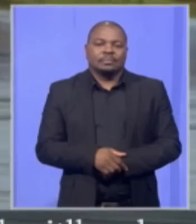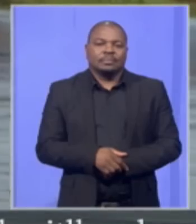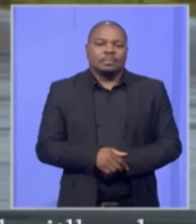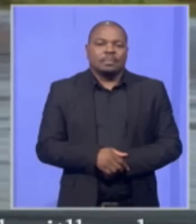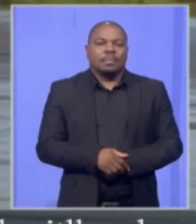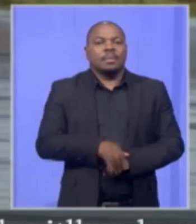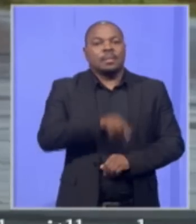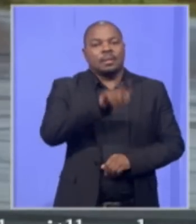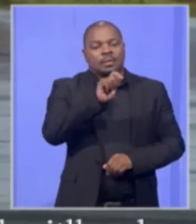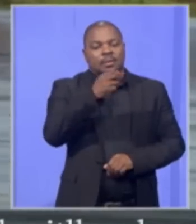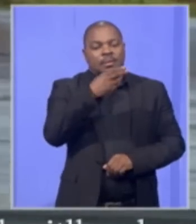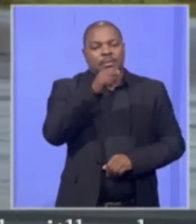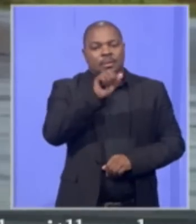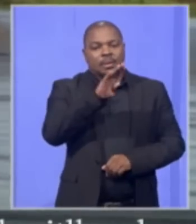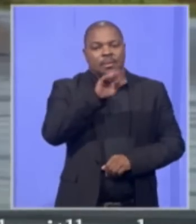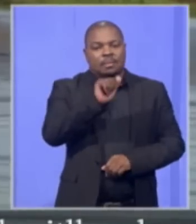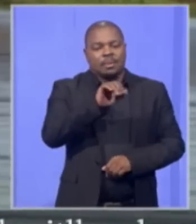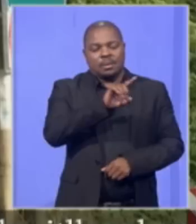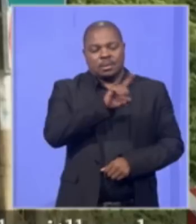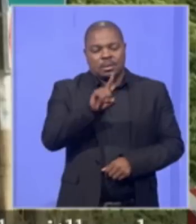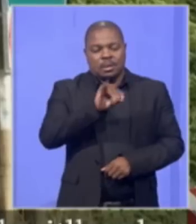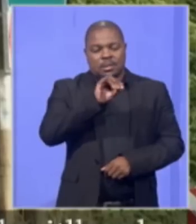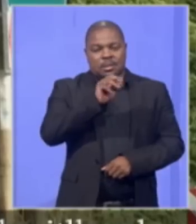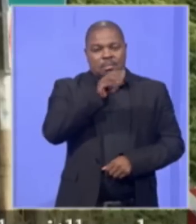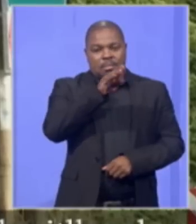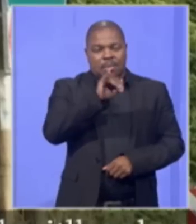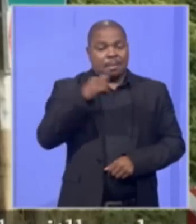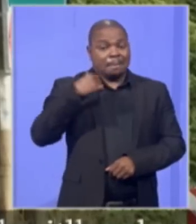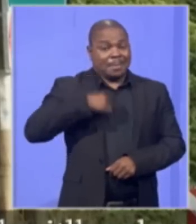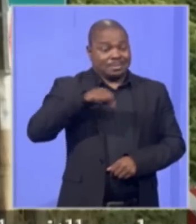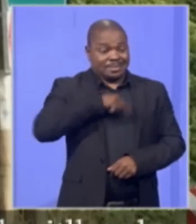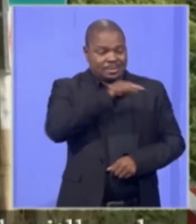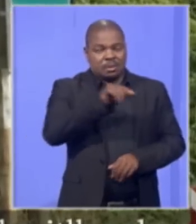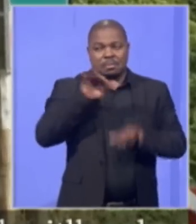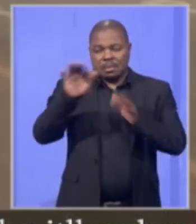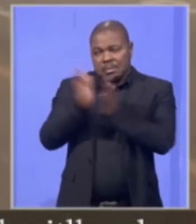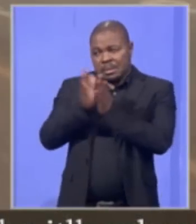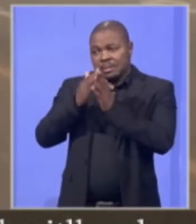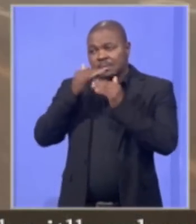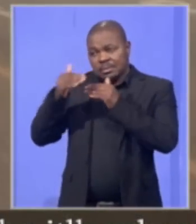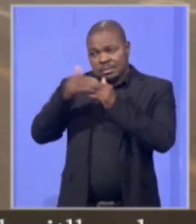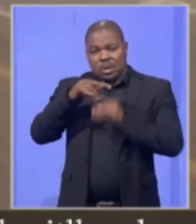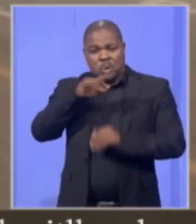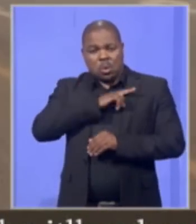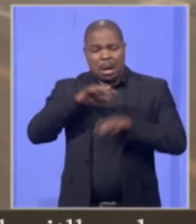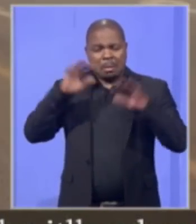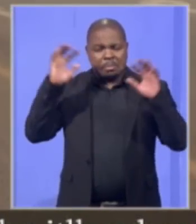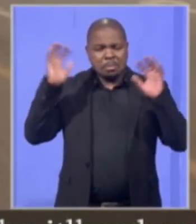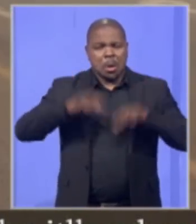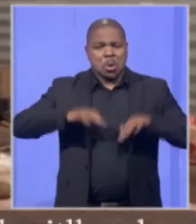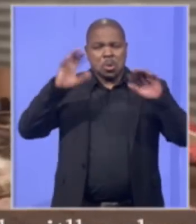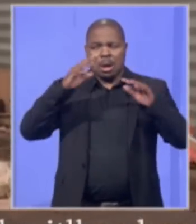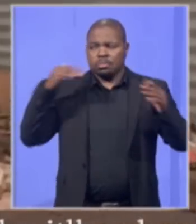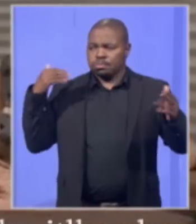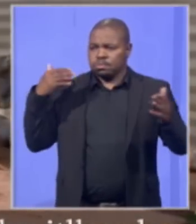Masepala wa selegae wa Thabazimbi o lopa baagi go nna kelotlhoko le go tlhokomela ditsela morago ga dipula tse di maatla.